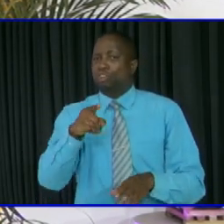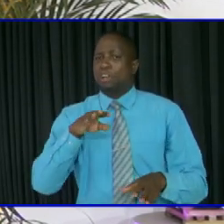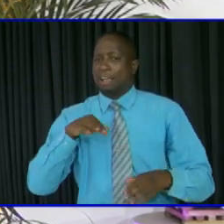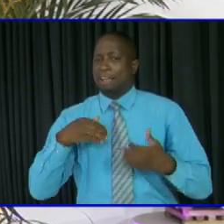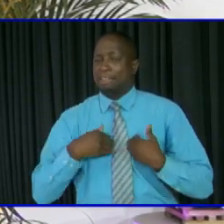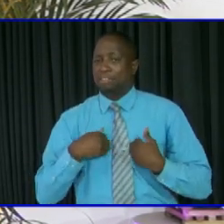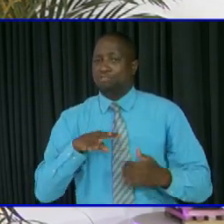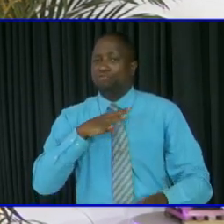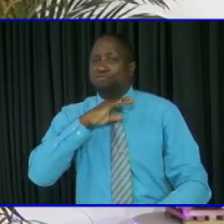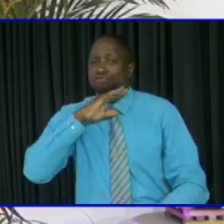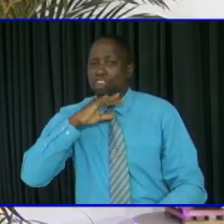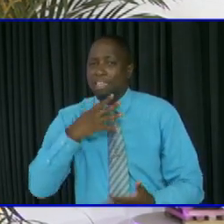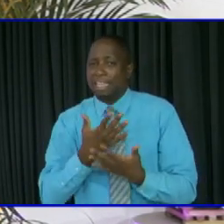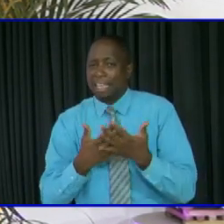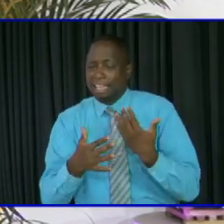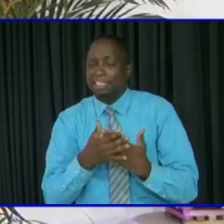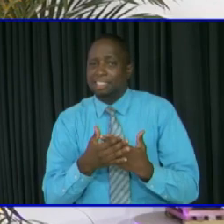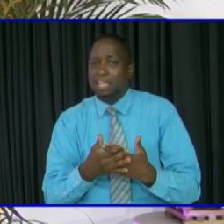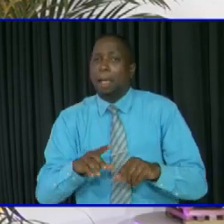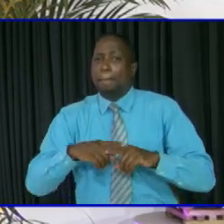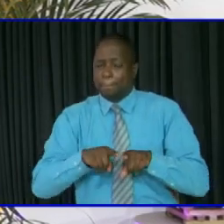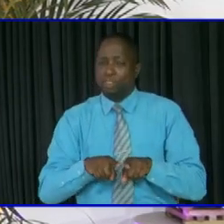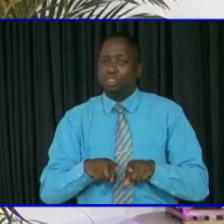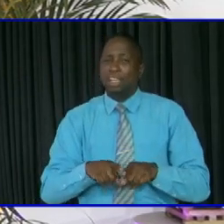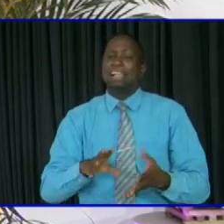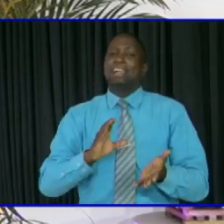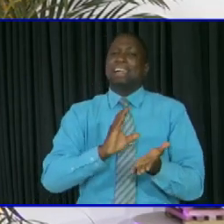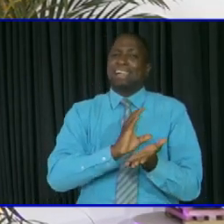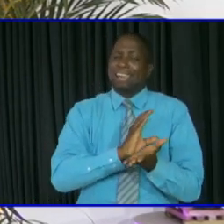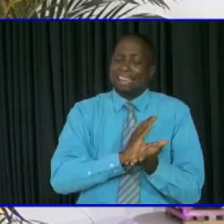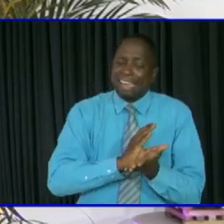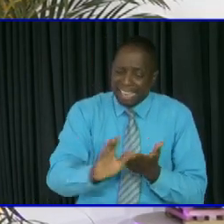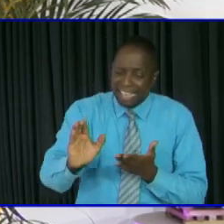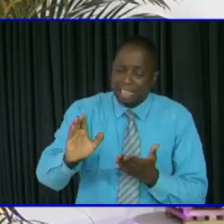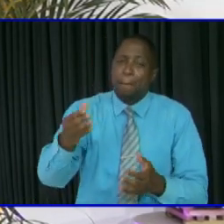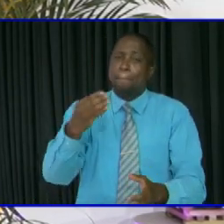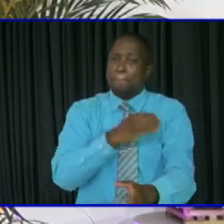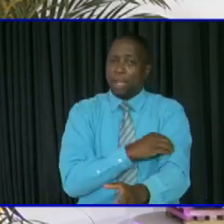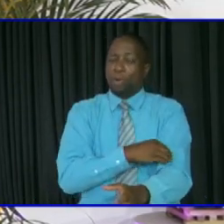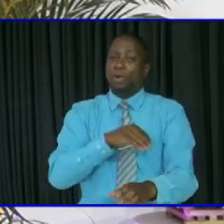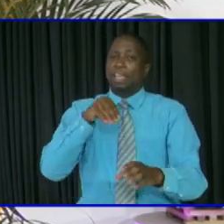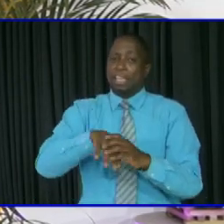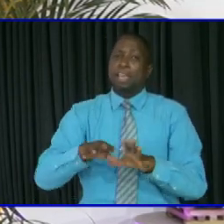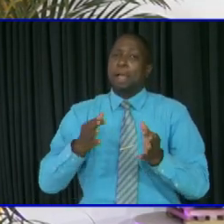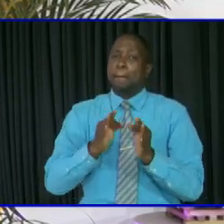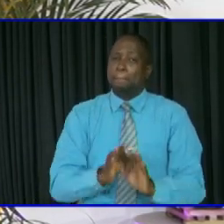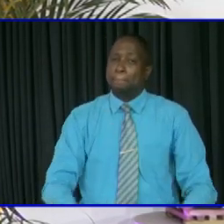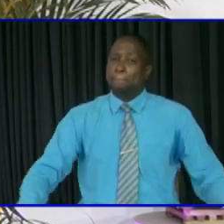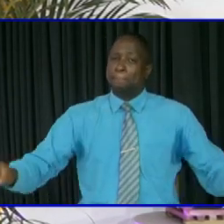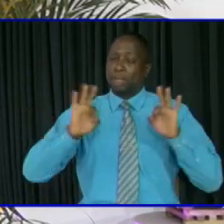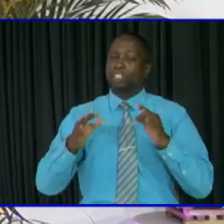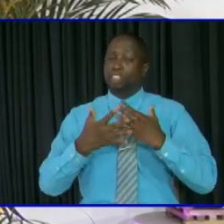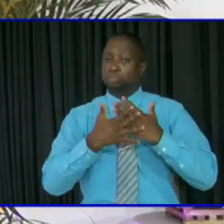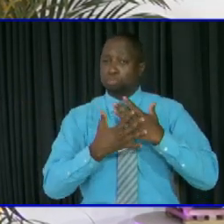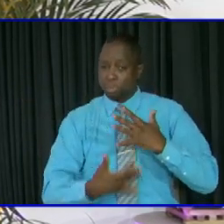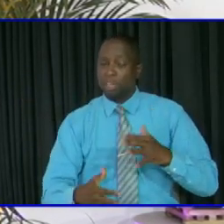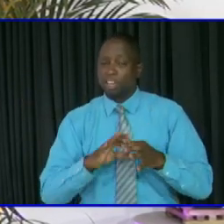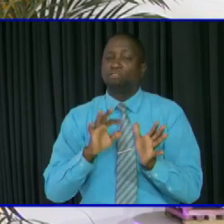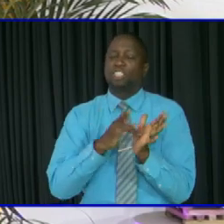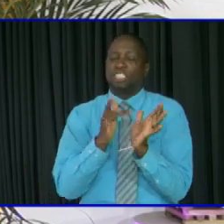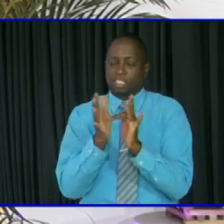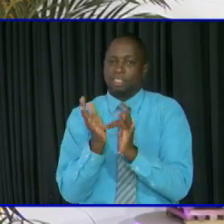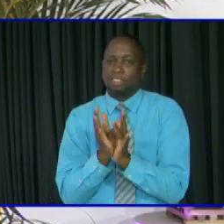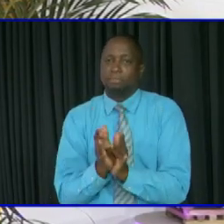heart, there is cleansing power, wonder-working power in the precious blood of Jesus Christ. The